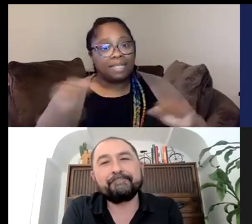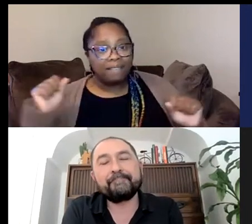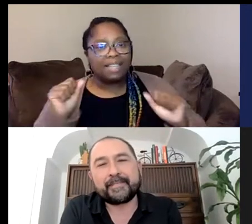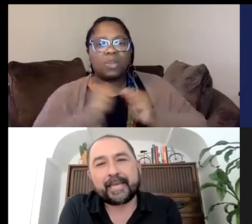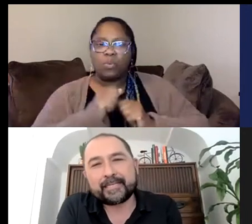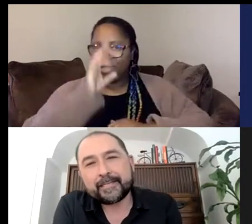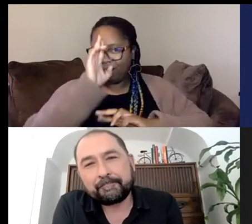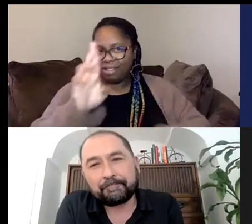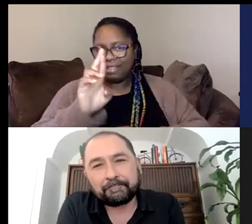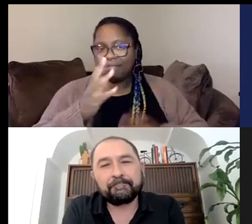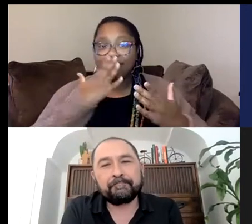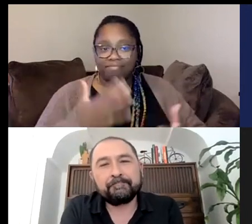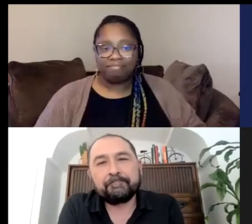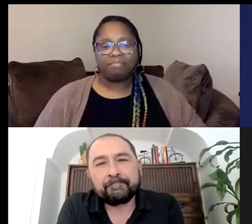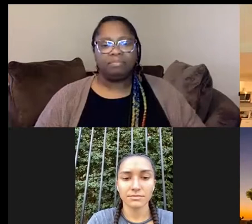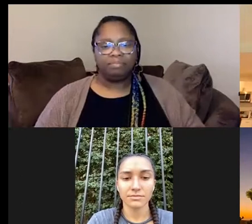dignity. Thanks.